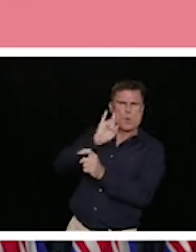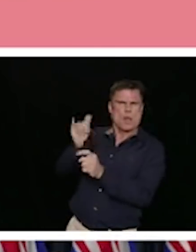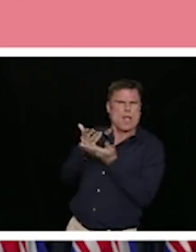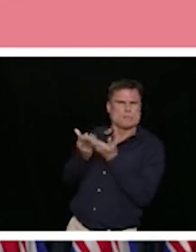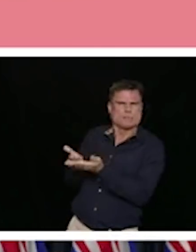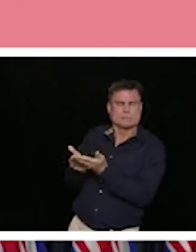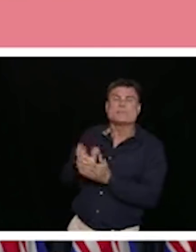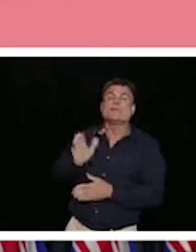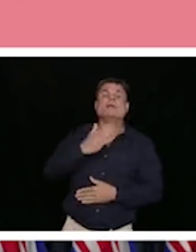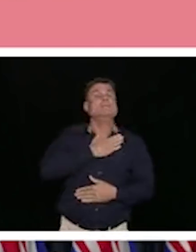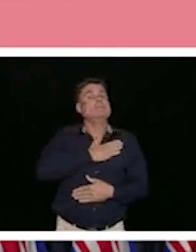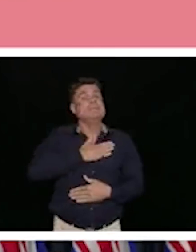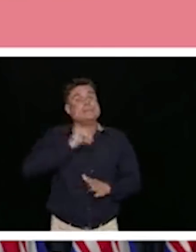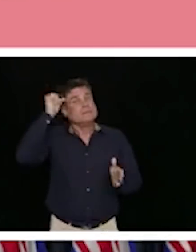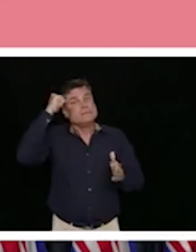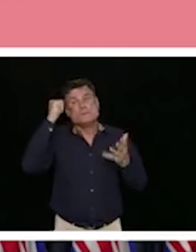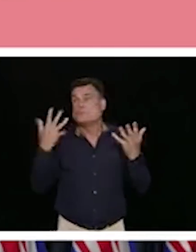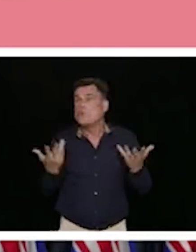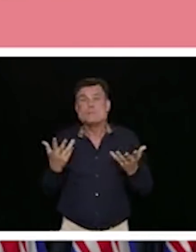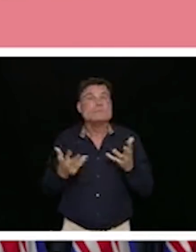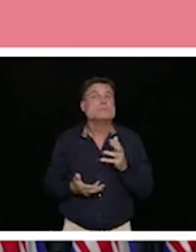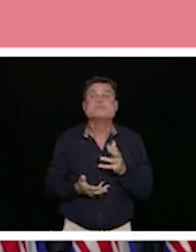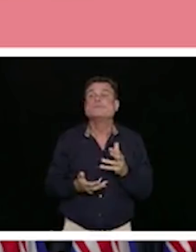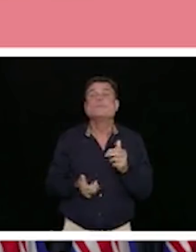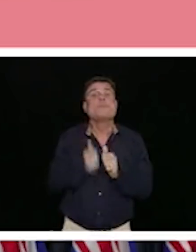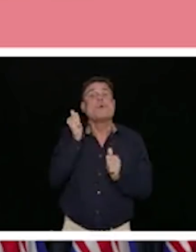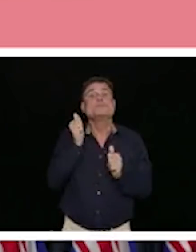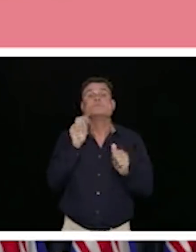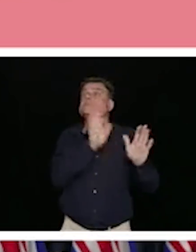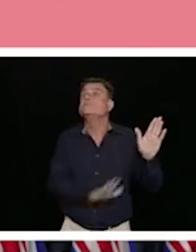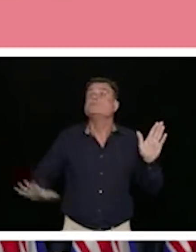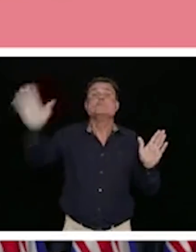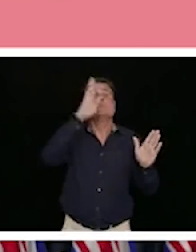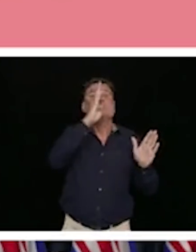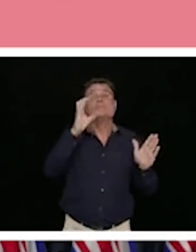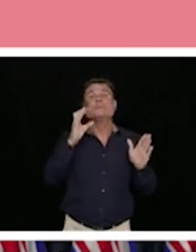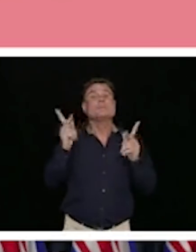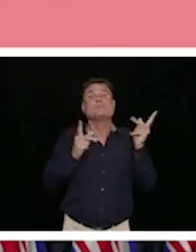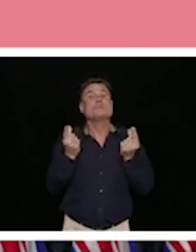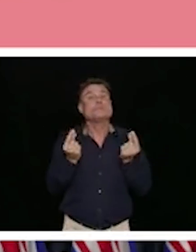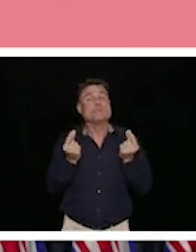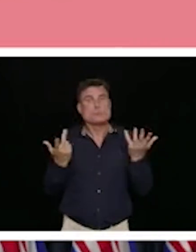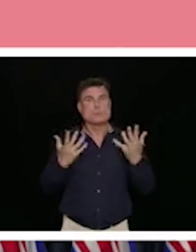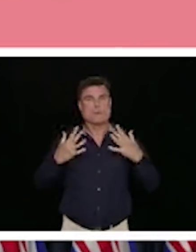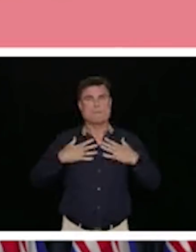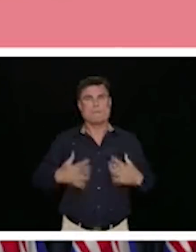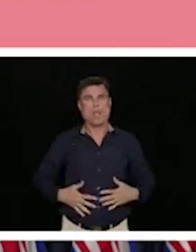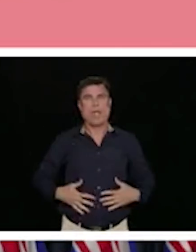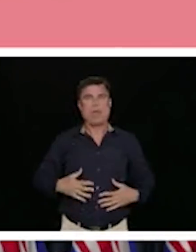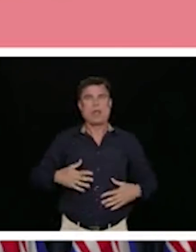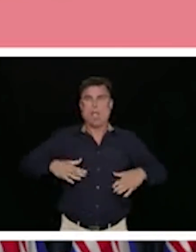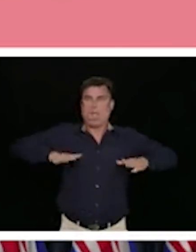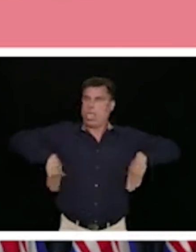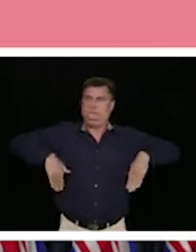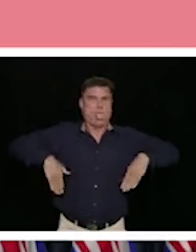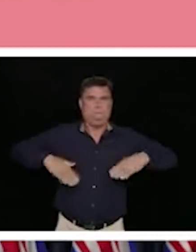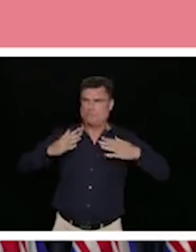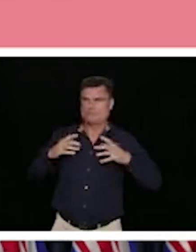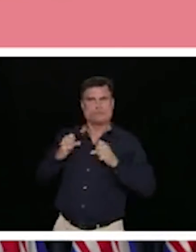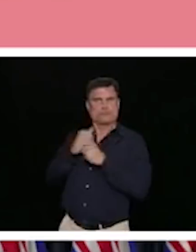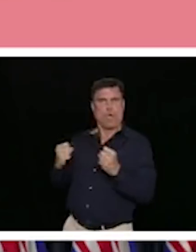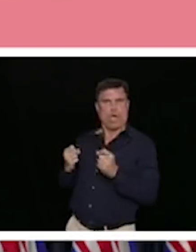very similar studies that have been done in other places around the world. So this tells us that we still have